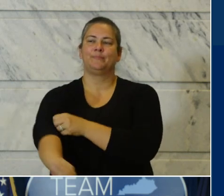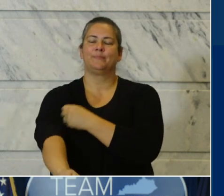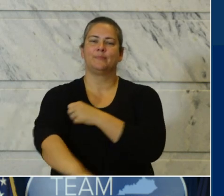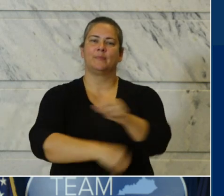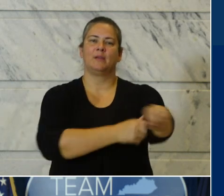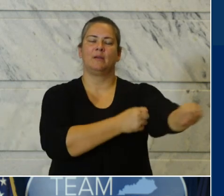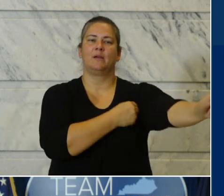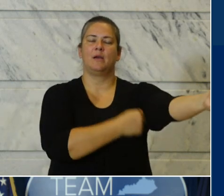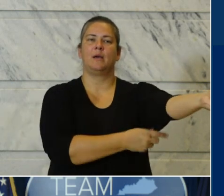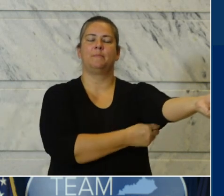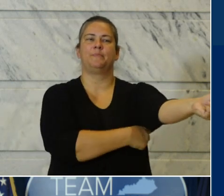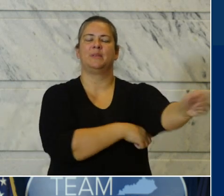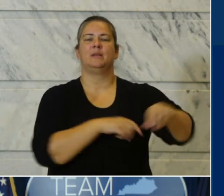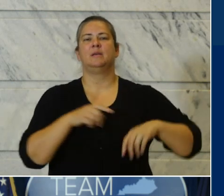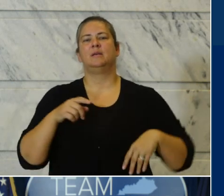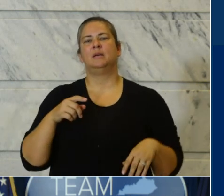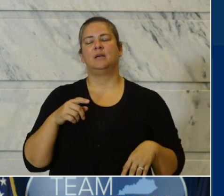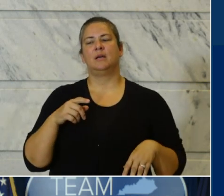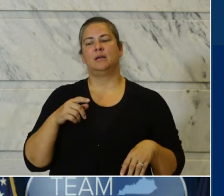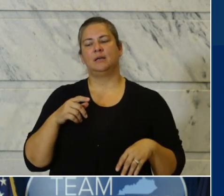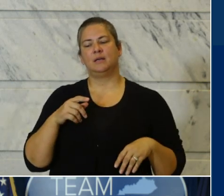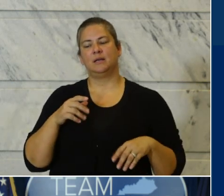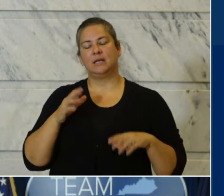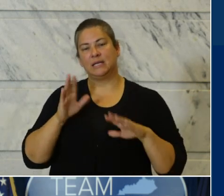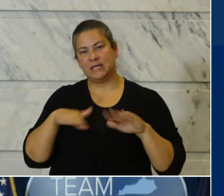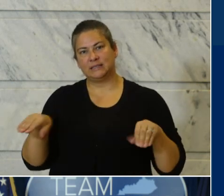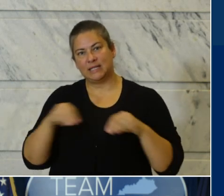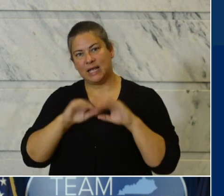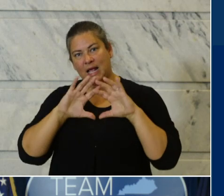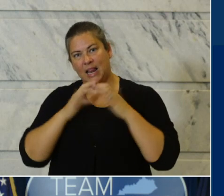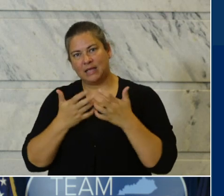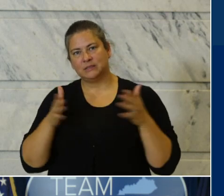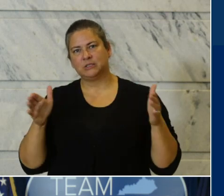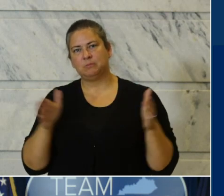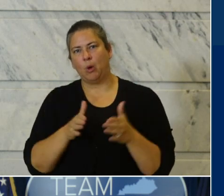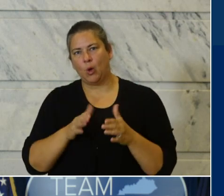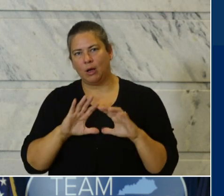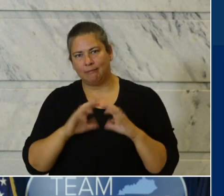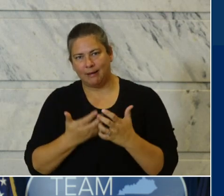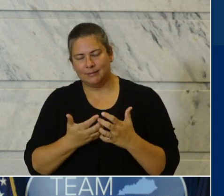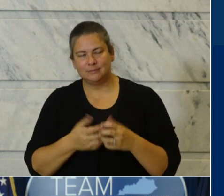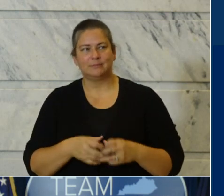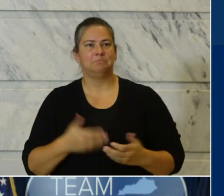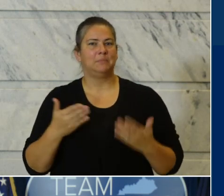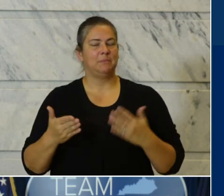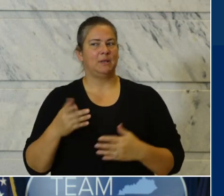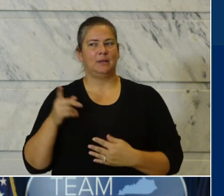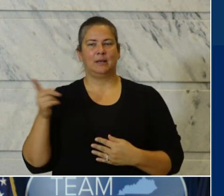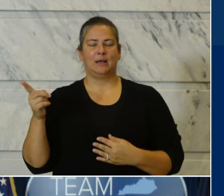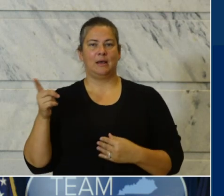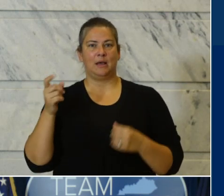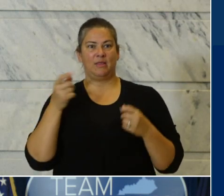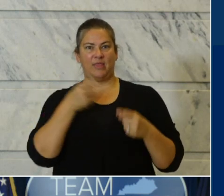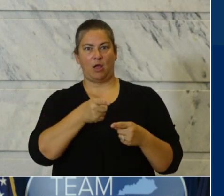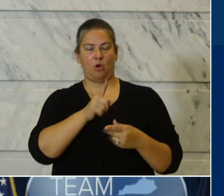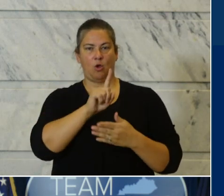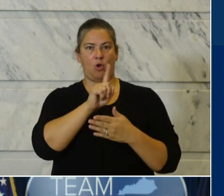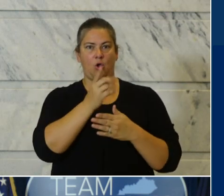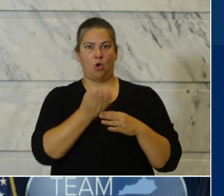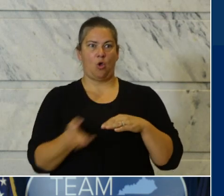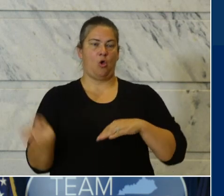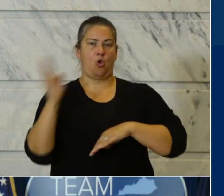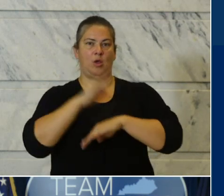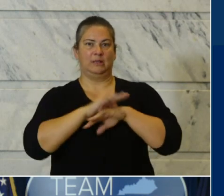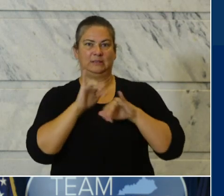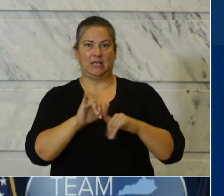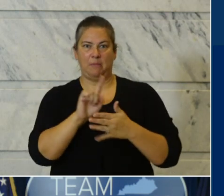the spread. It's going to be fewer kids in a classroom. It may be them not being there as many hours of the day,